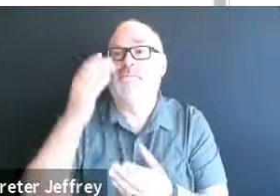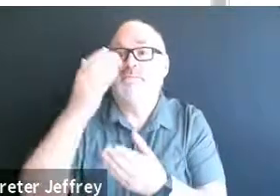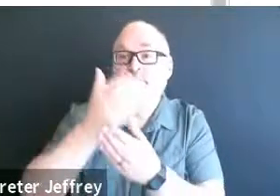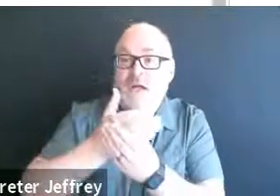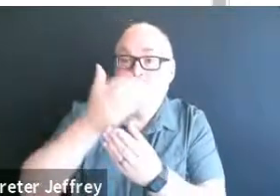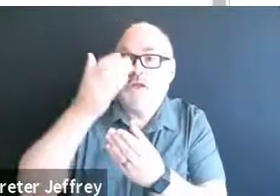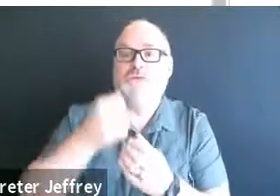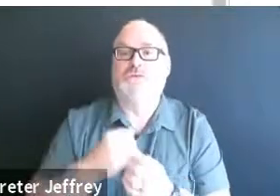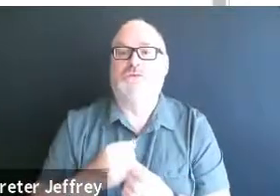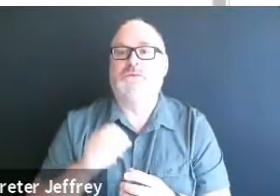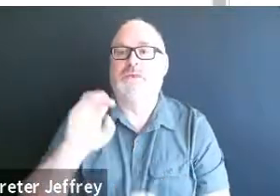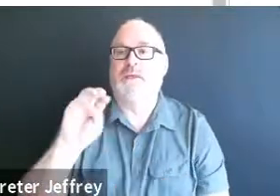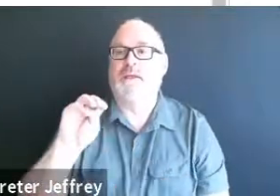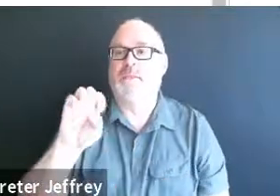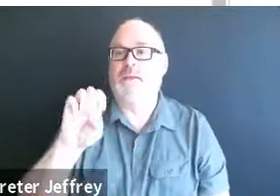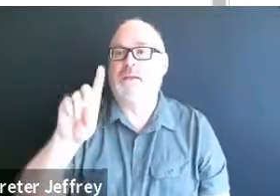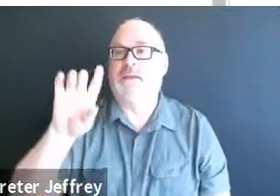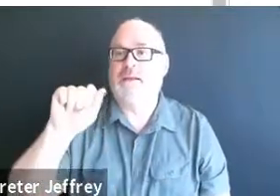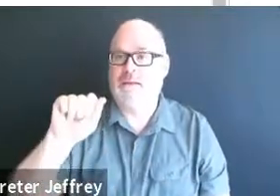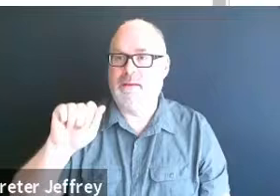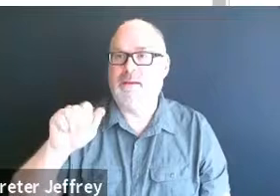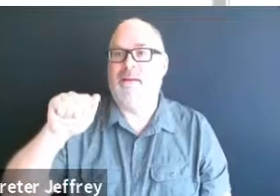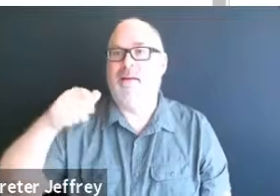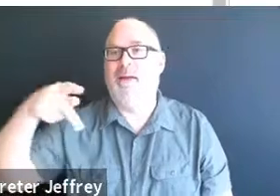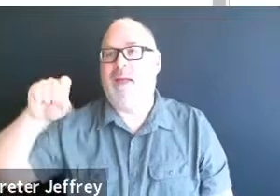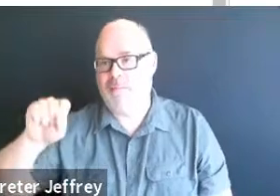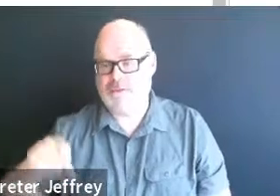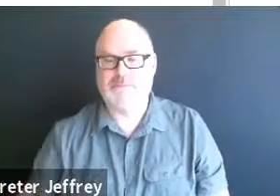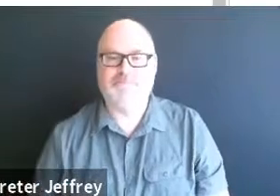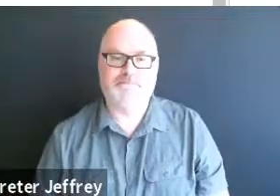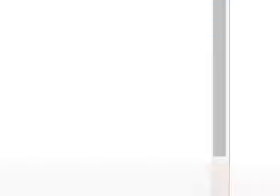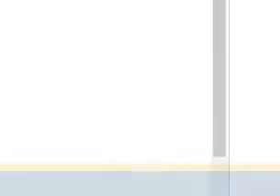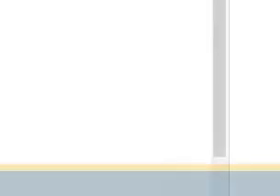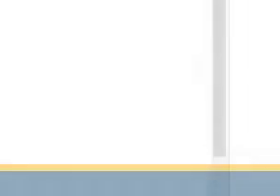files, media, apps.